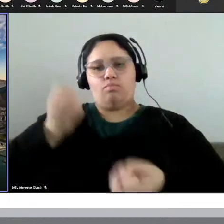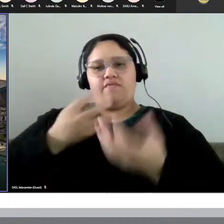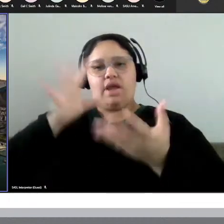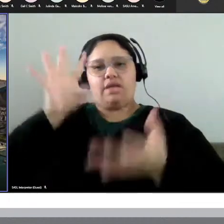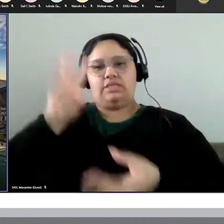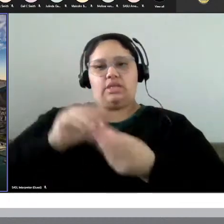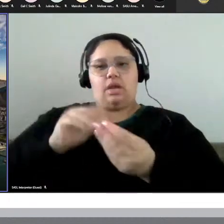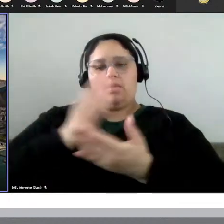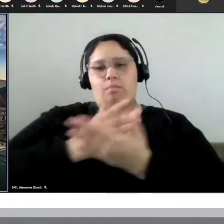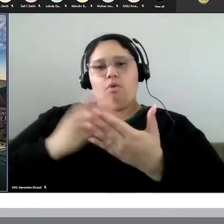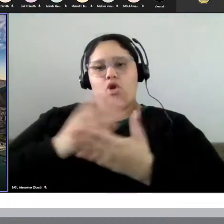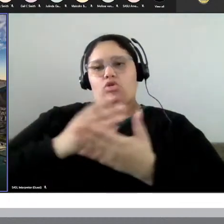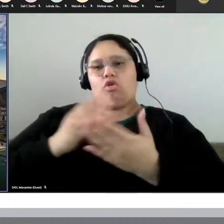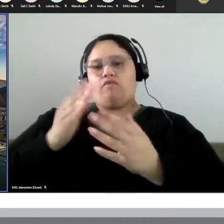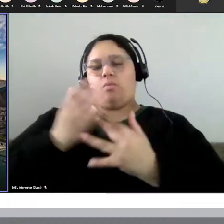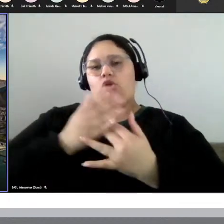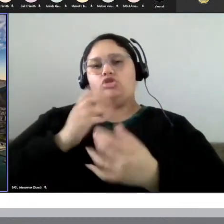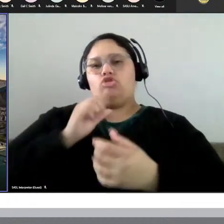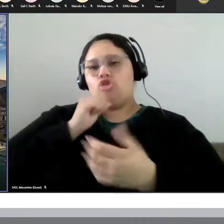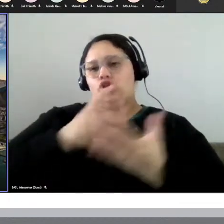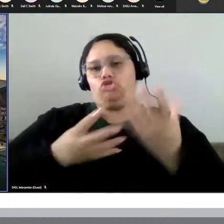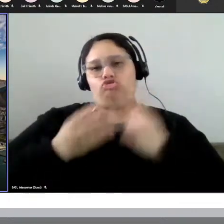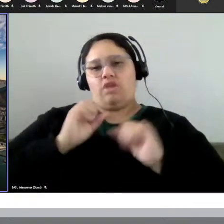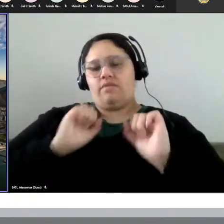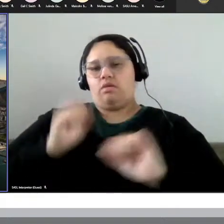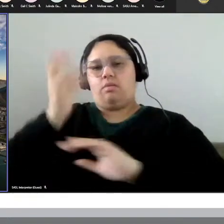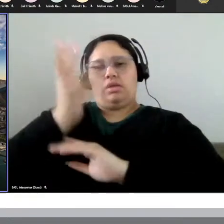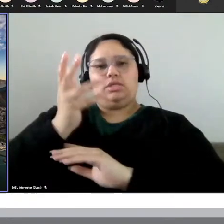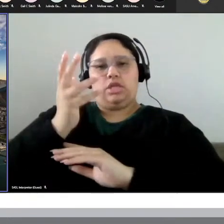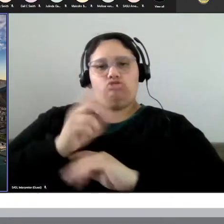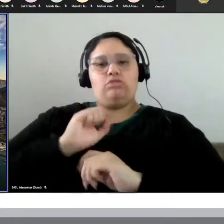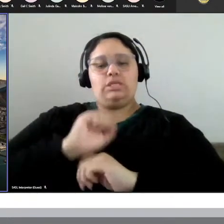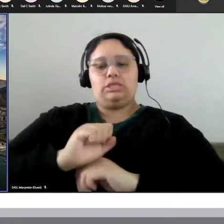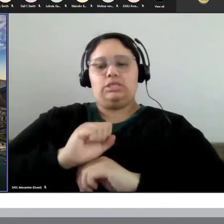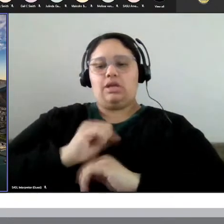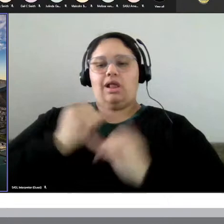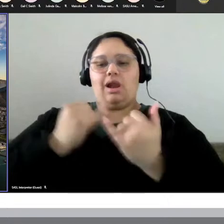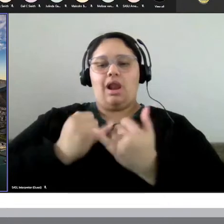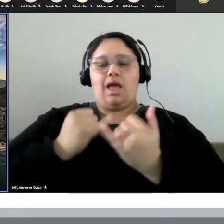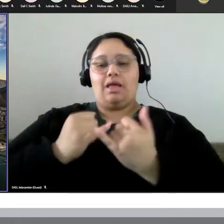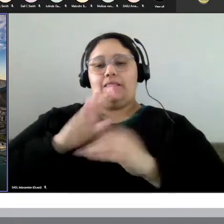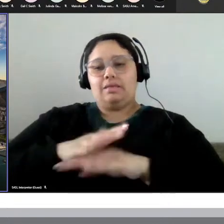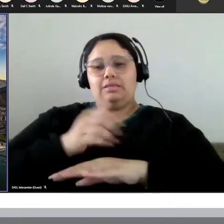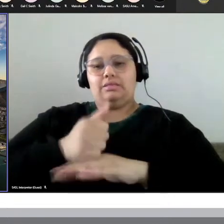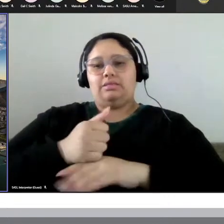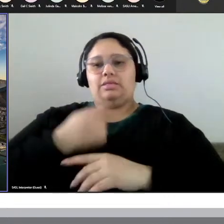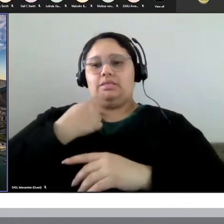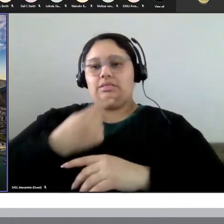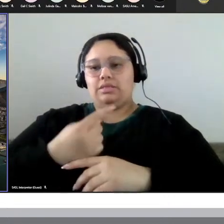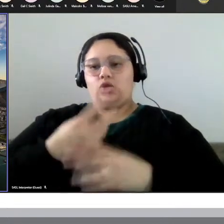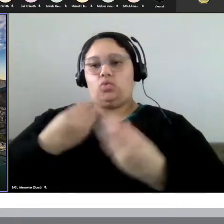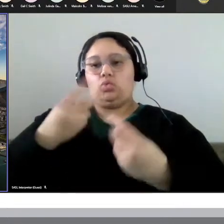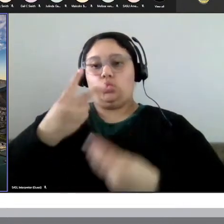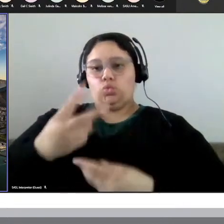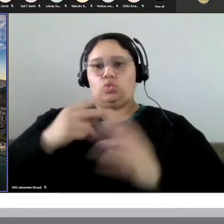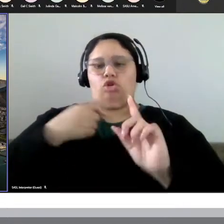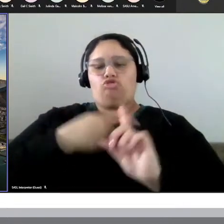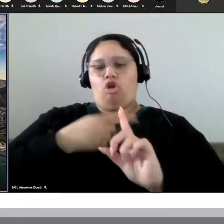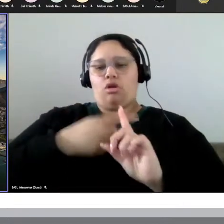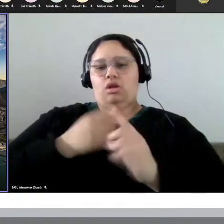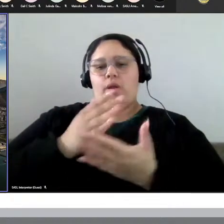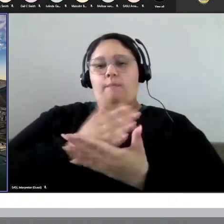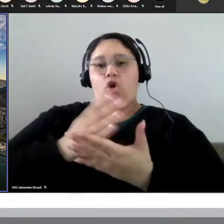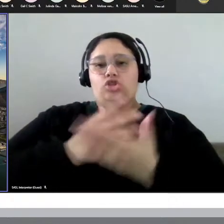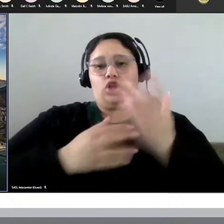was partially or not achieved in this presentation. That was, as the CFO had indicated, two targets that were